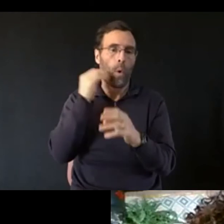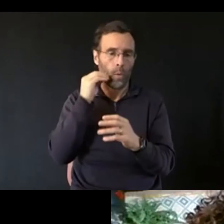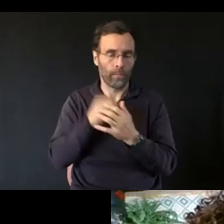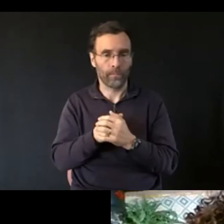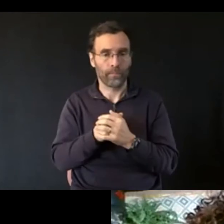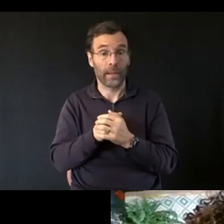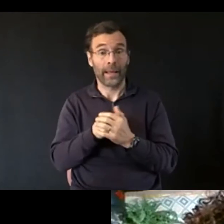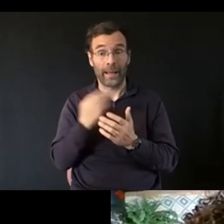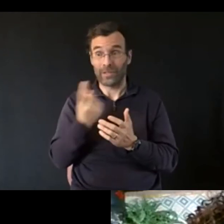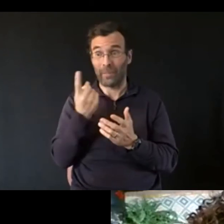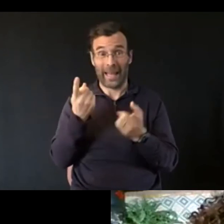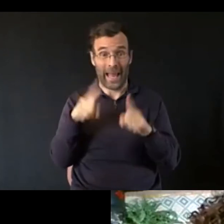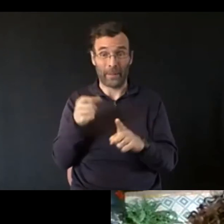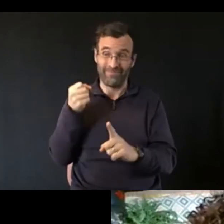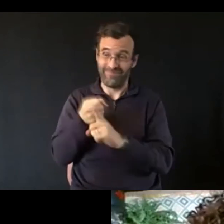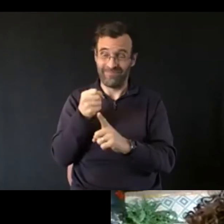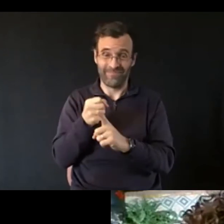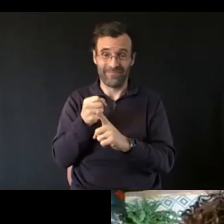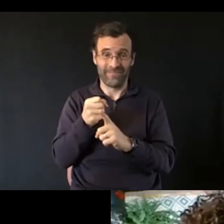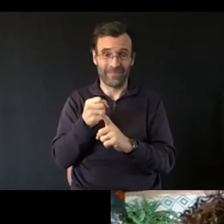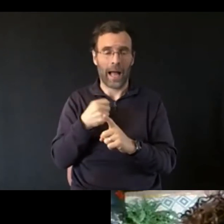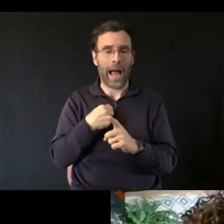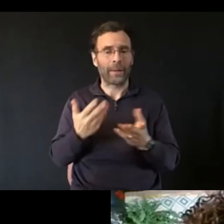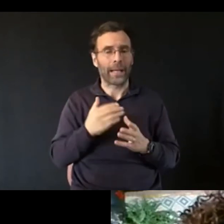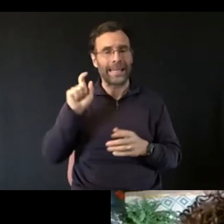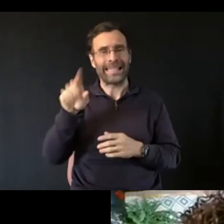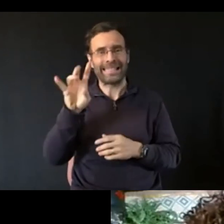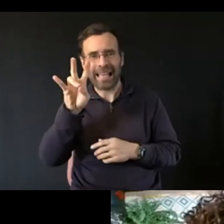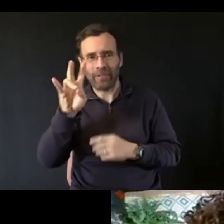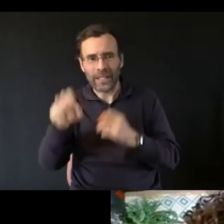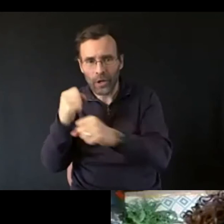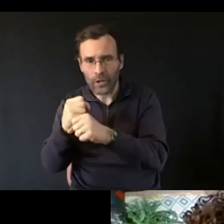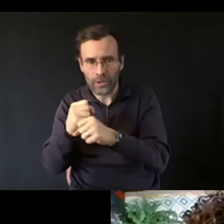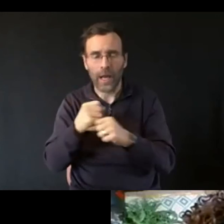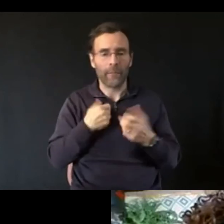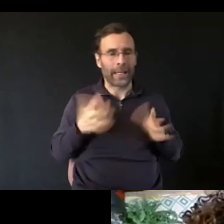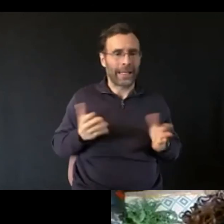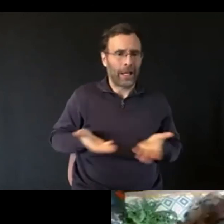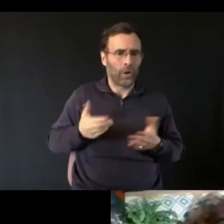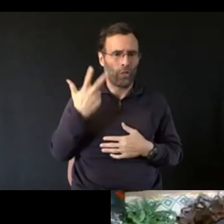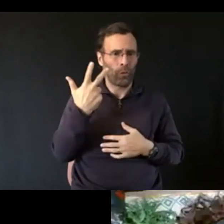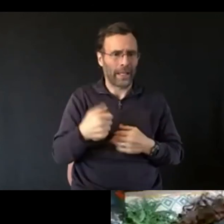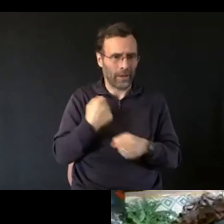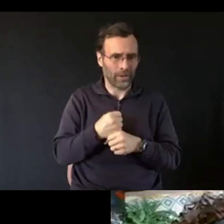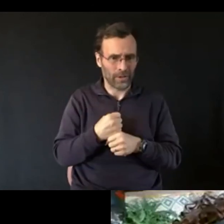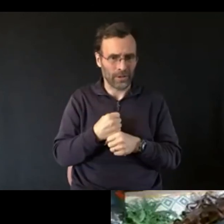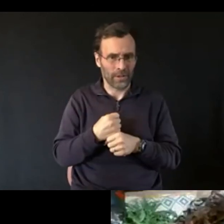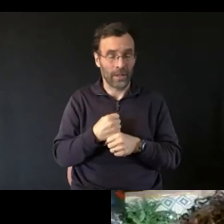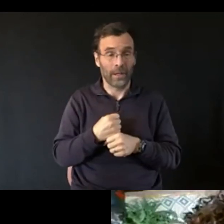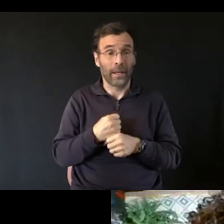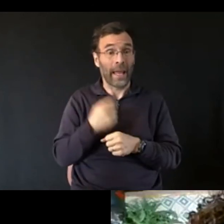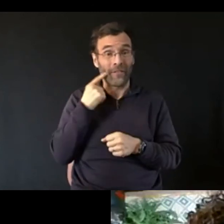something happened, like right now, I think it's 7 years, I've been here 3. If something happens between now and then, she may have to lose her